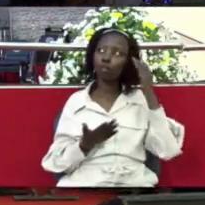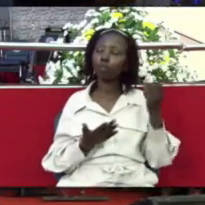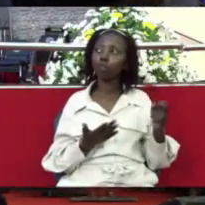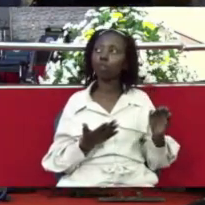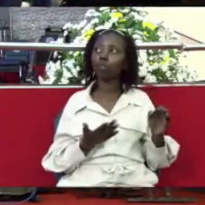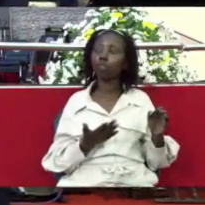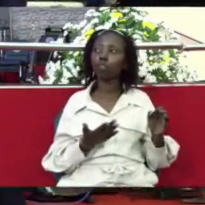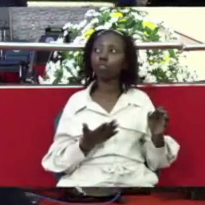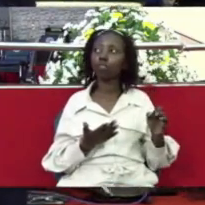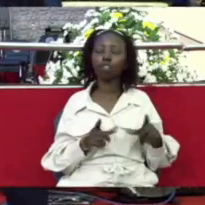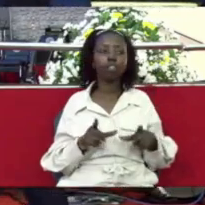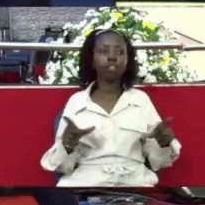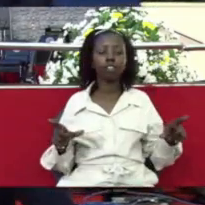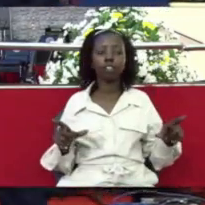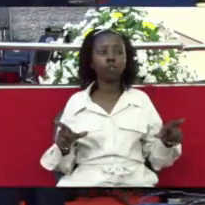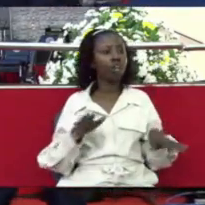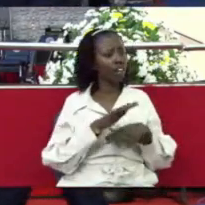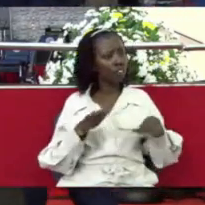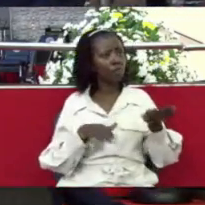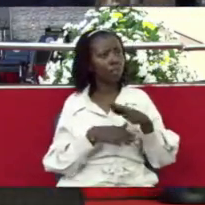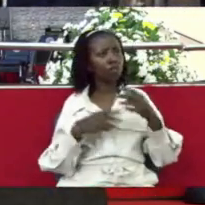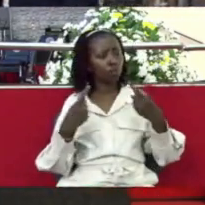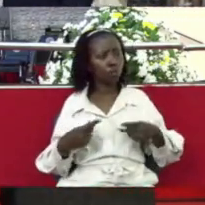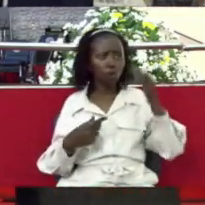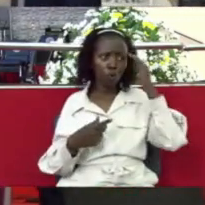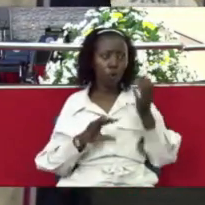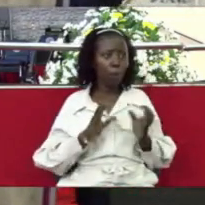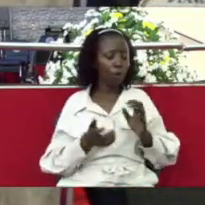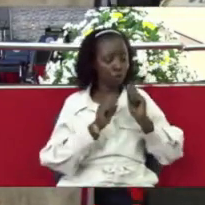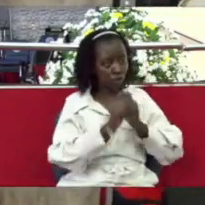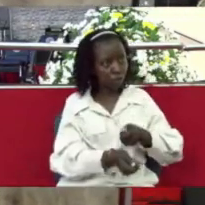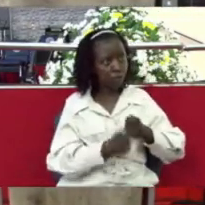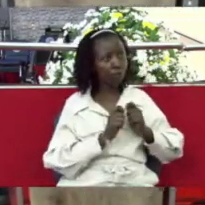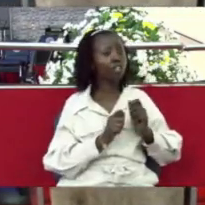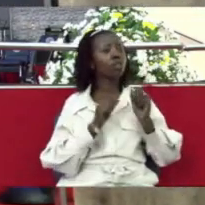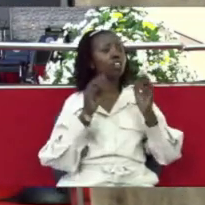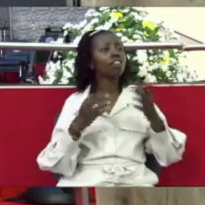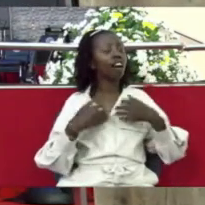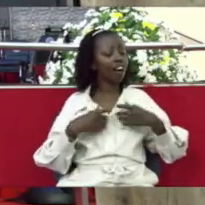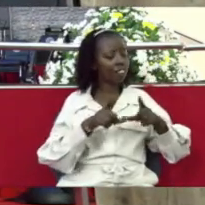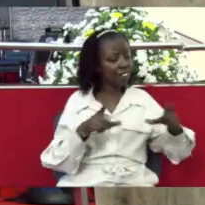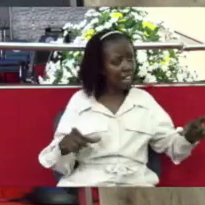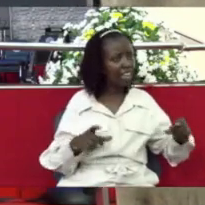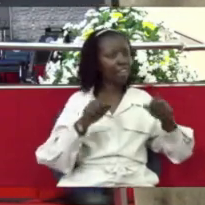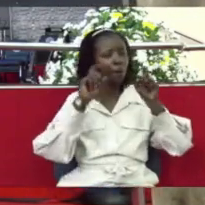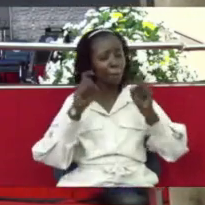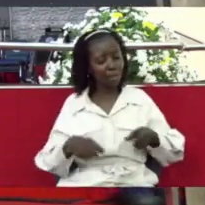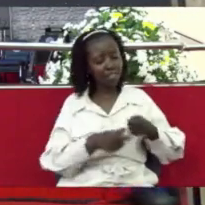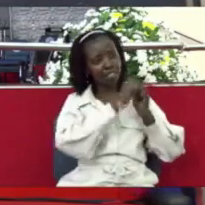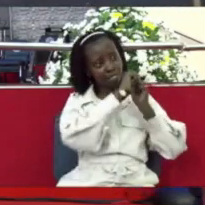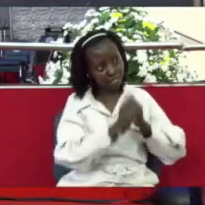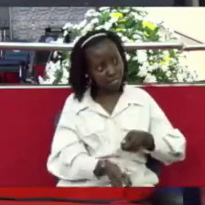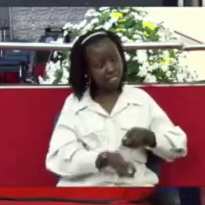so glad. Kwa hivyo ni kila mtu nafurahi. But if you've had a garden, you've got to work it. Kama unalo shamba, shauti you've got to dig it,